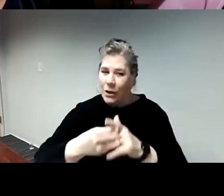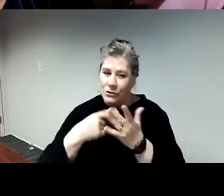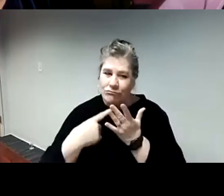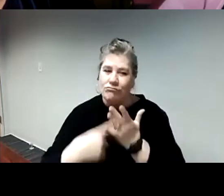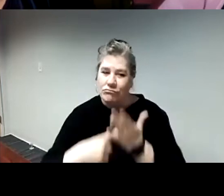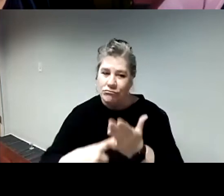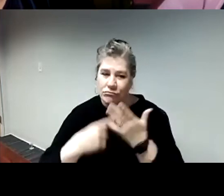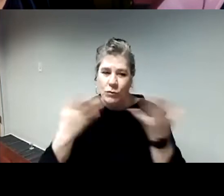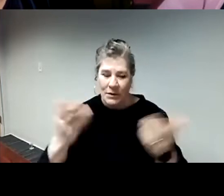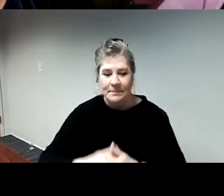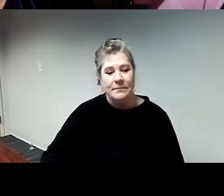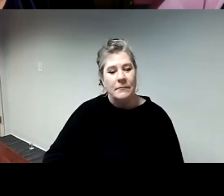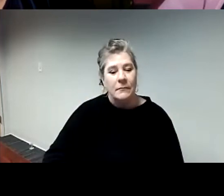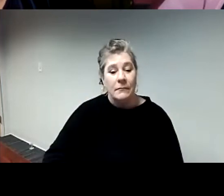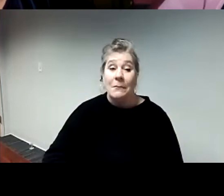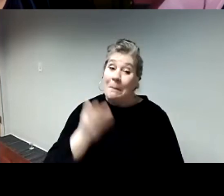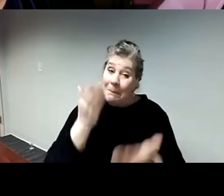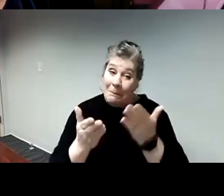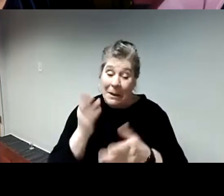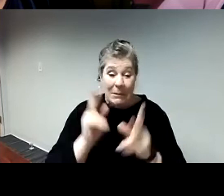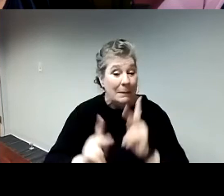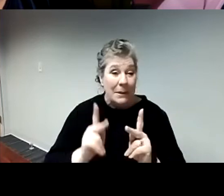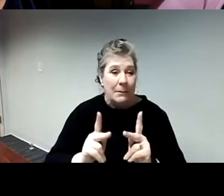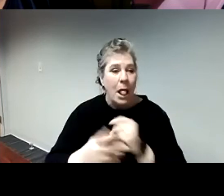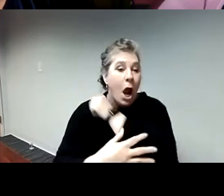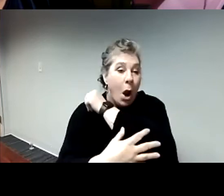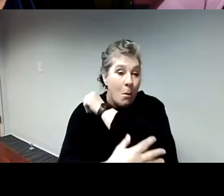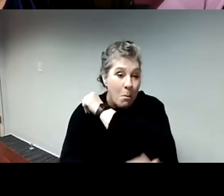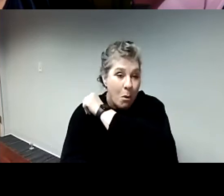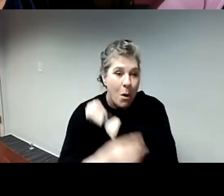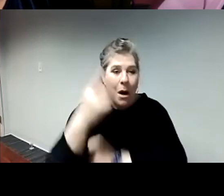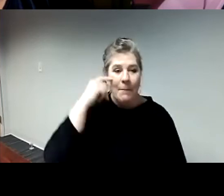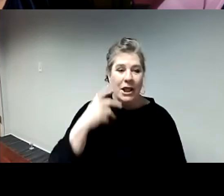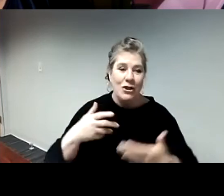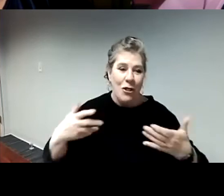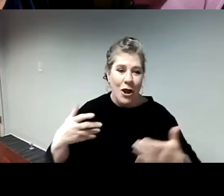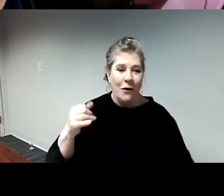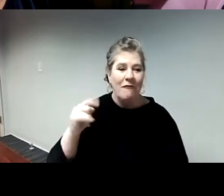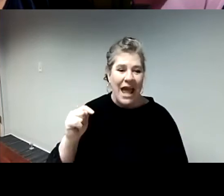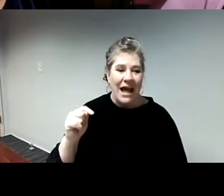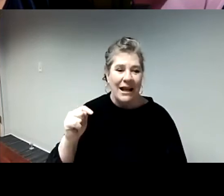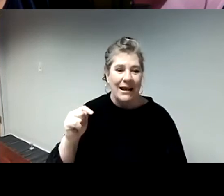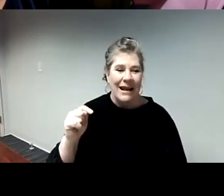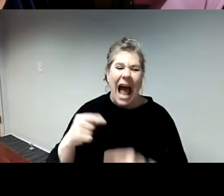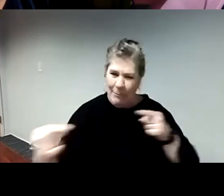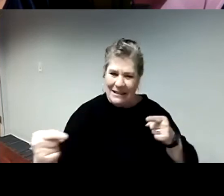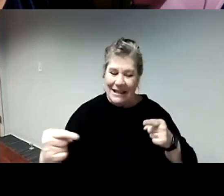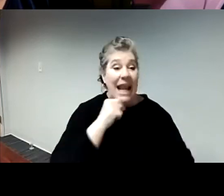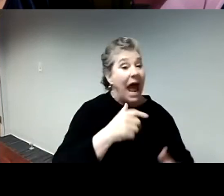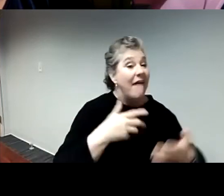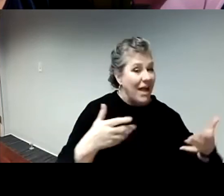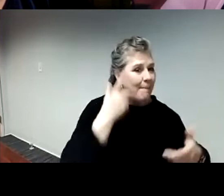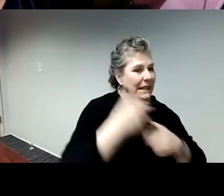is perhaps people are poor because they're fat, not fat because they're poor.